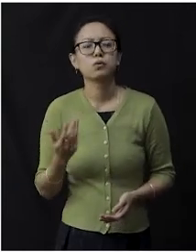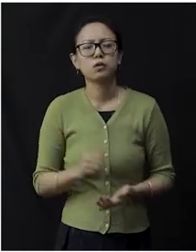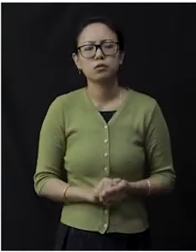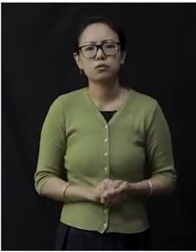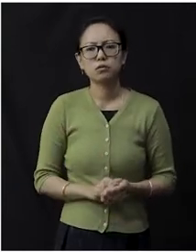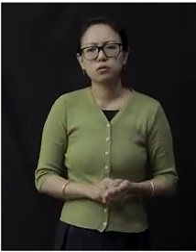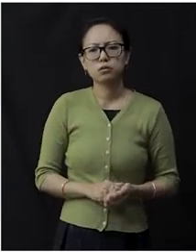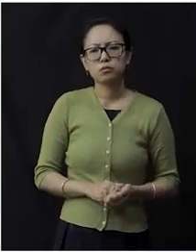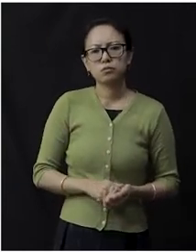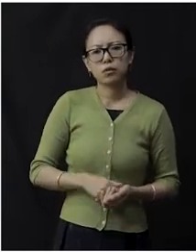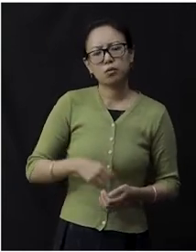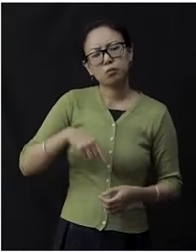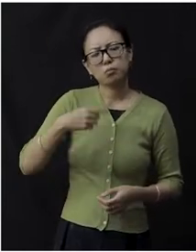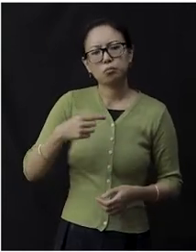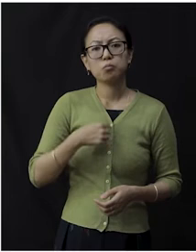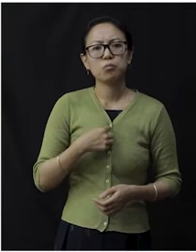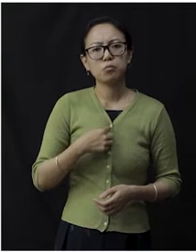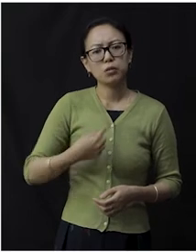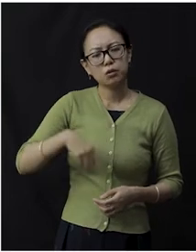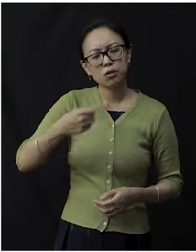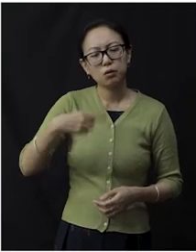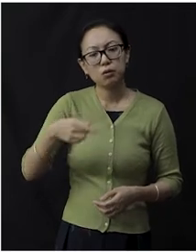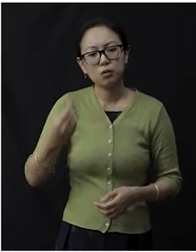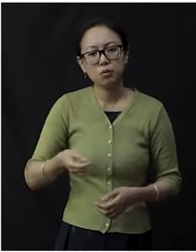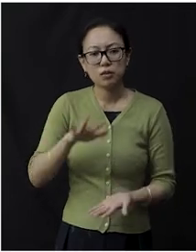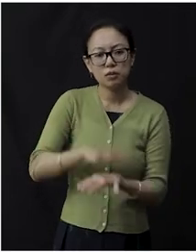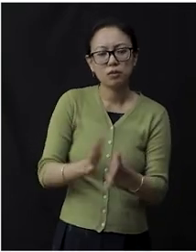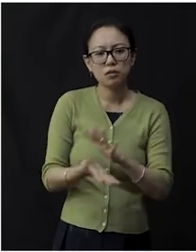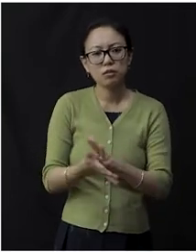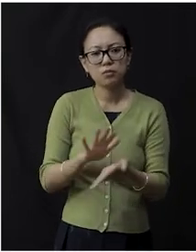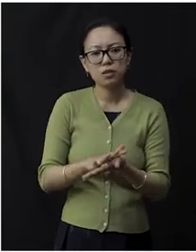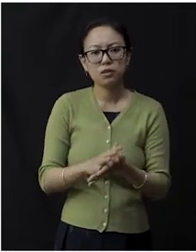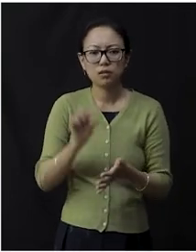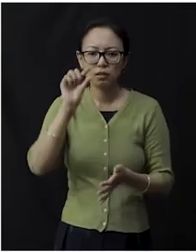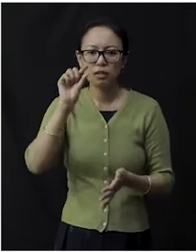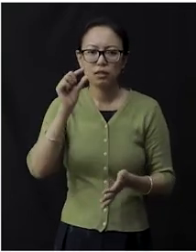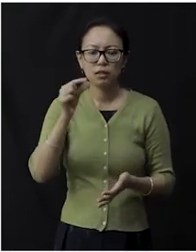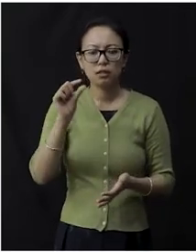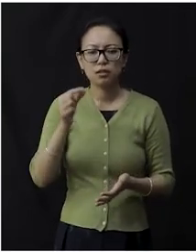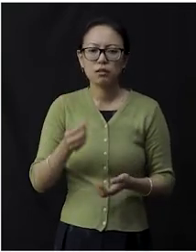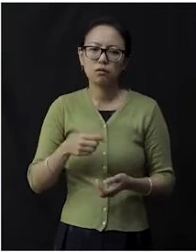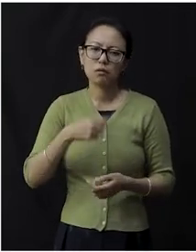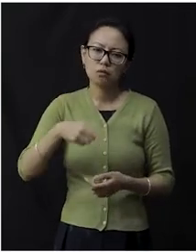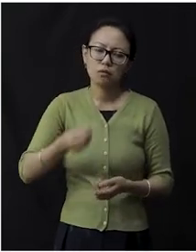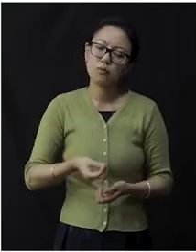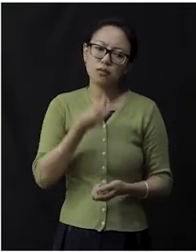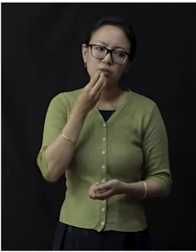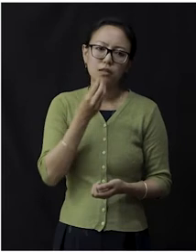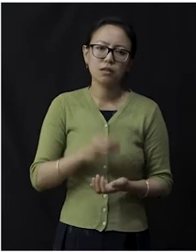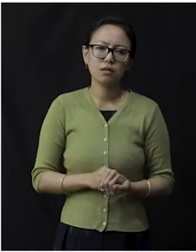day. Chapati, vegetable and lentils. But this elephant is